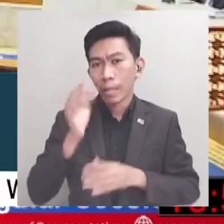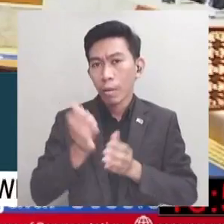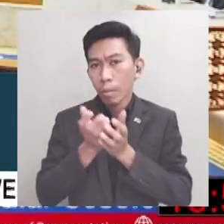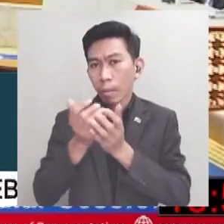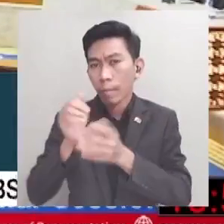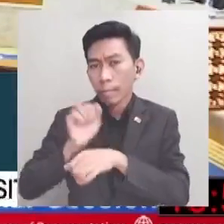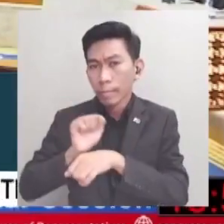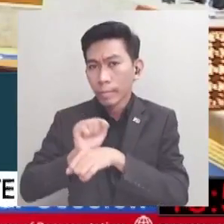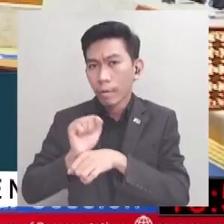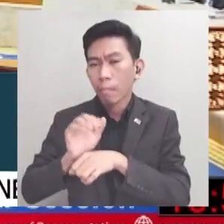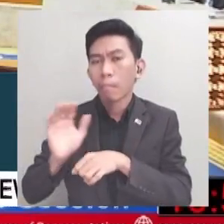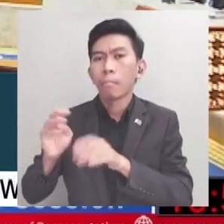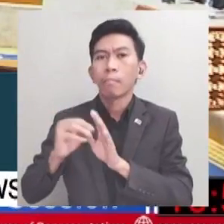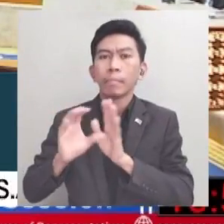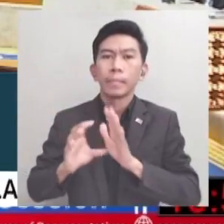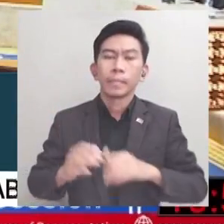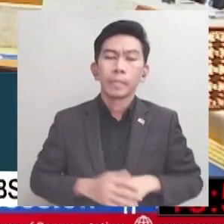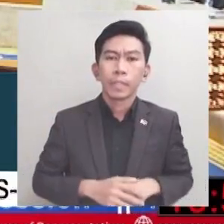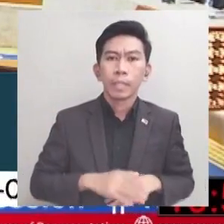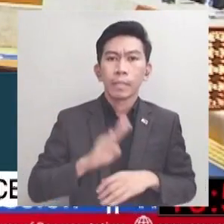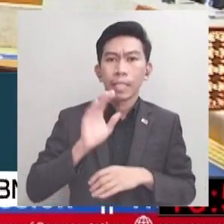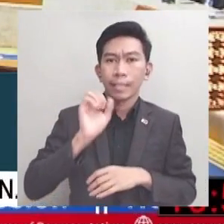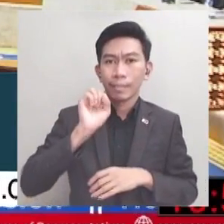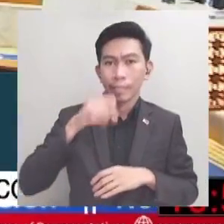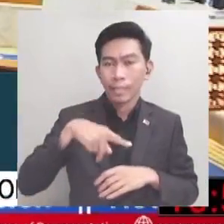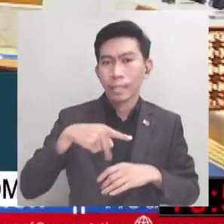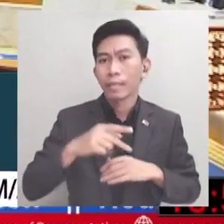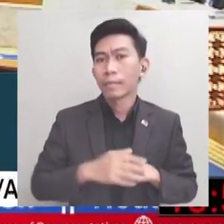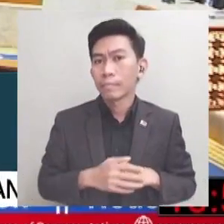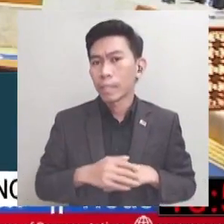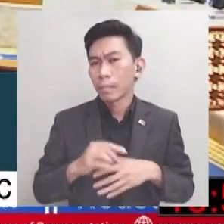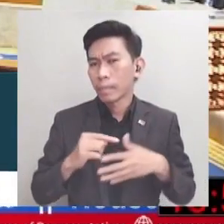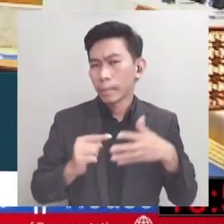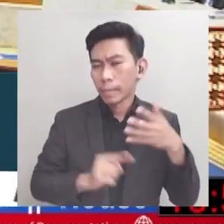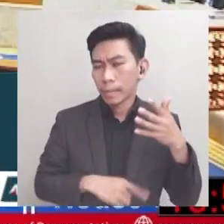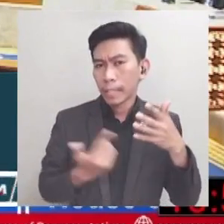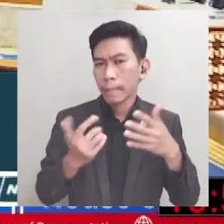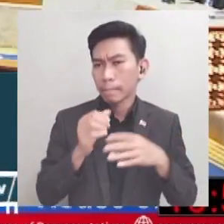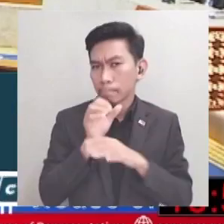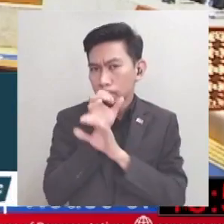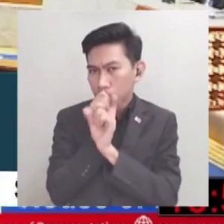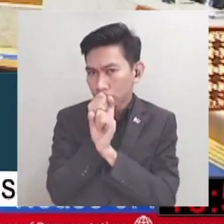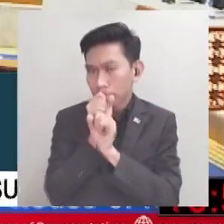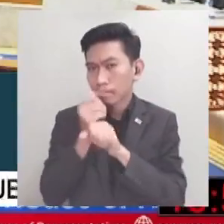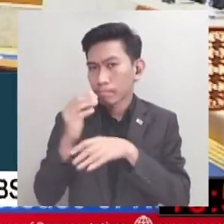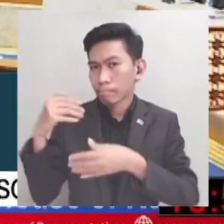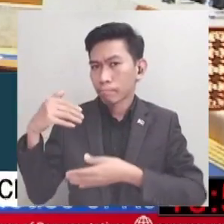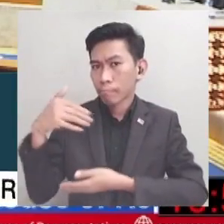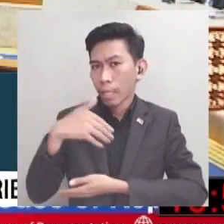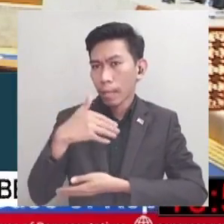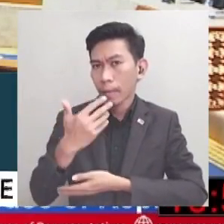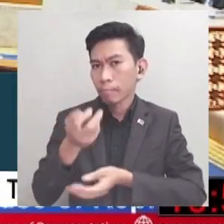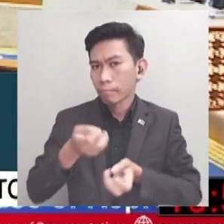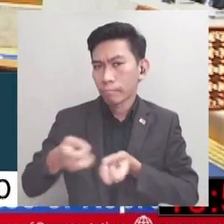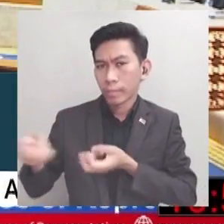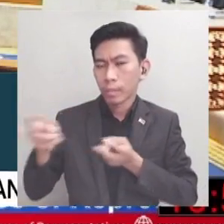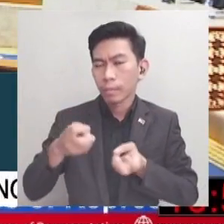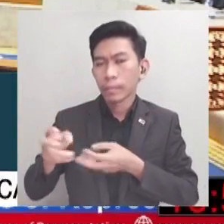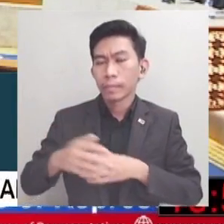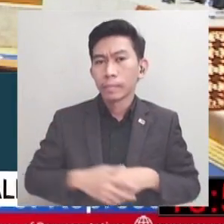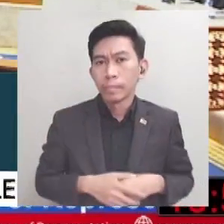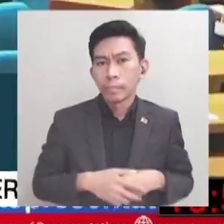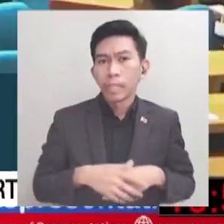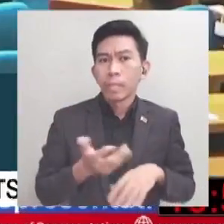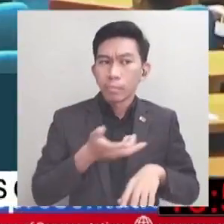Plan, Banco Central ng Pilipinas endorsed bank deposit secrecy, anti-financial account scamming or AFSA